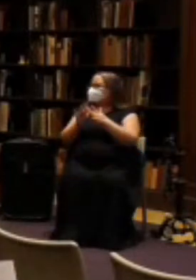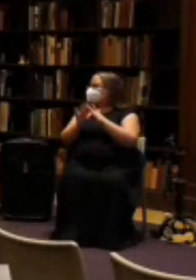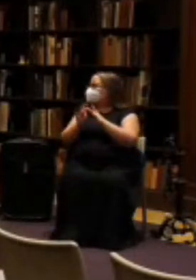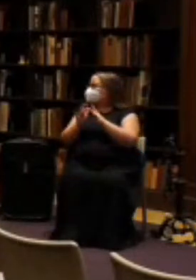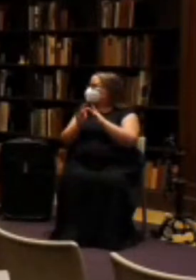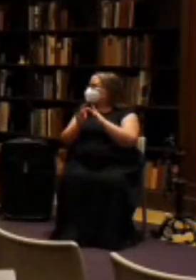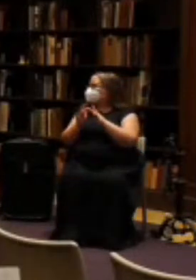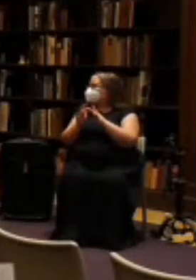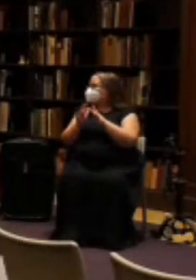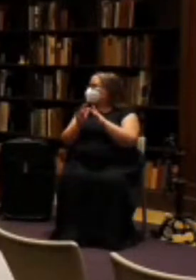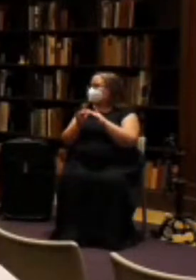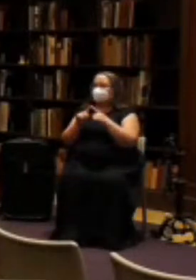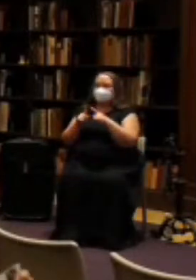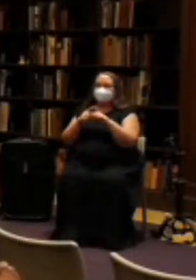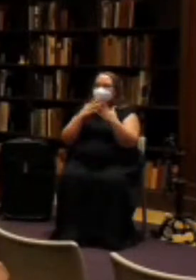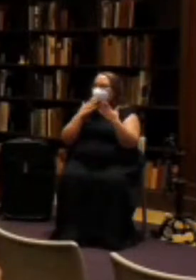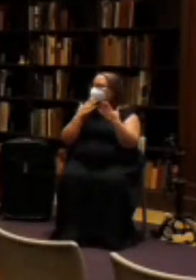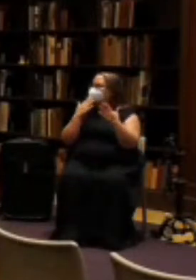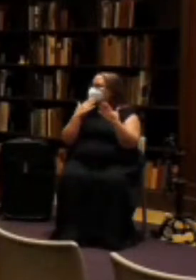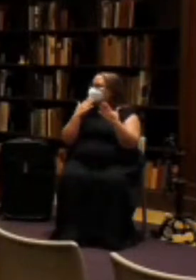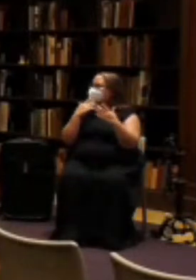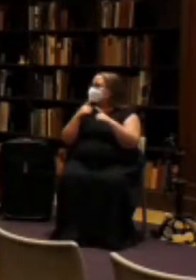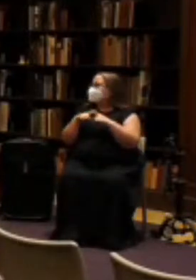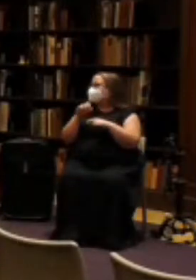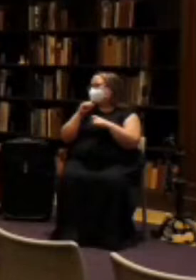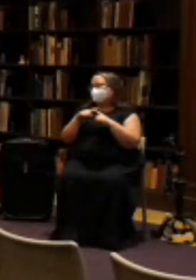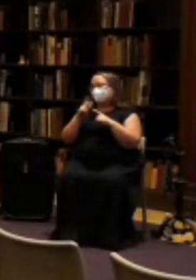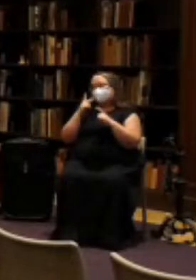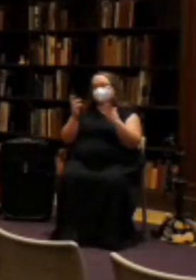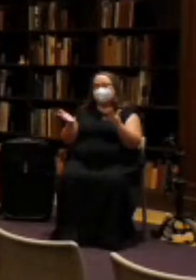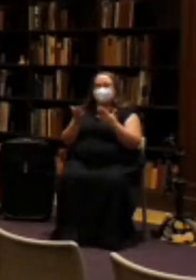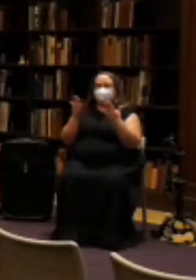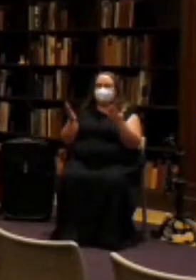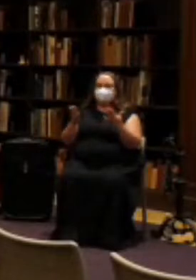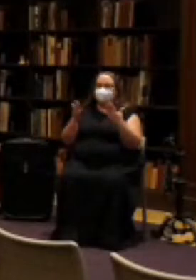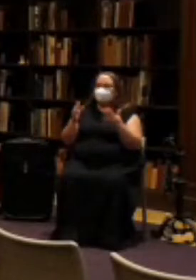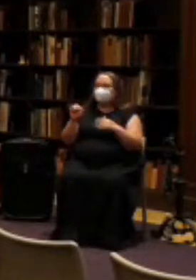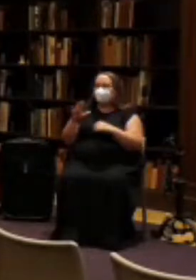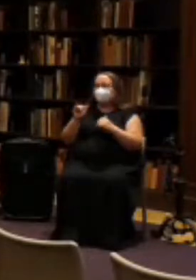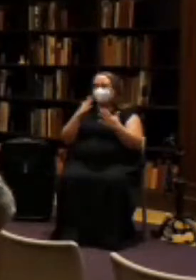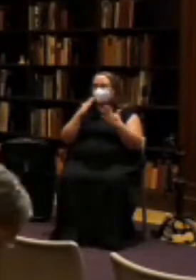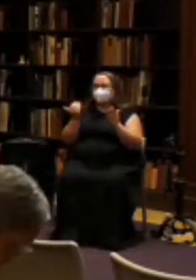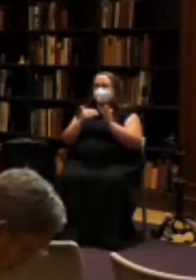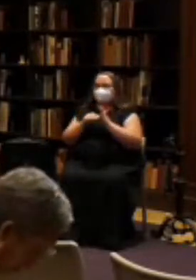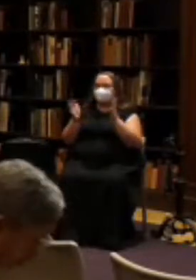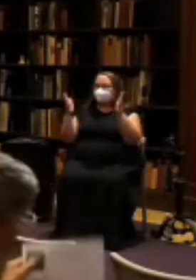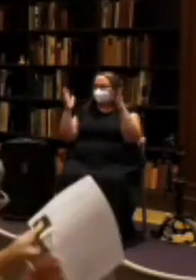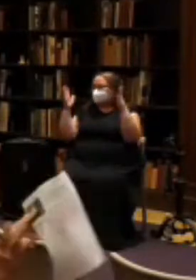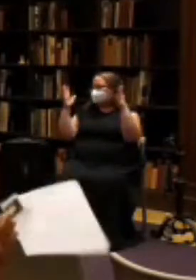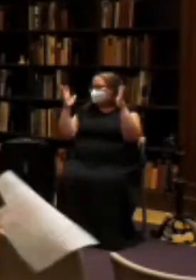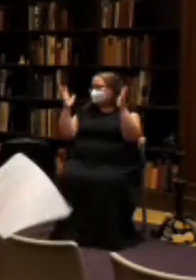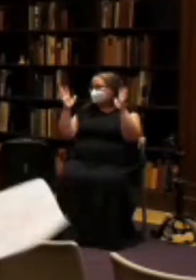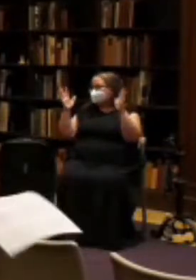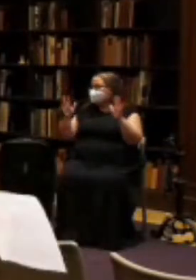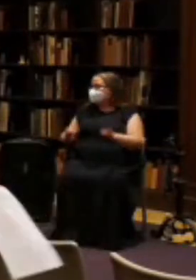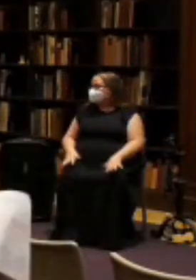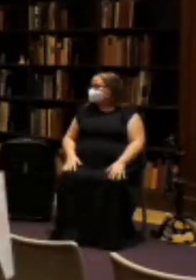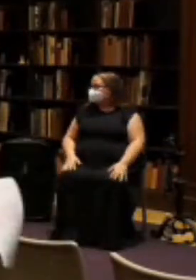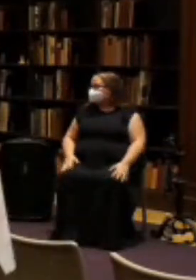Virtual's fine. Virtual friends, thank you. But we would love to see you here. Mary, thanks again. Thank you. It was great. Thank you.